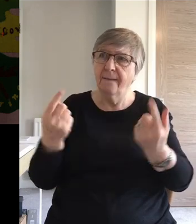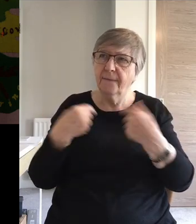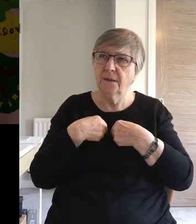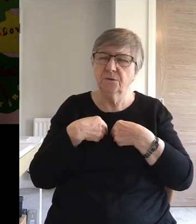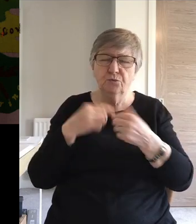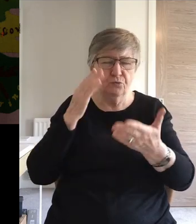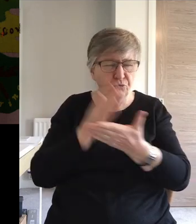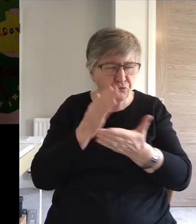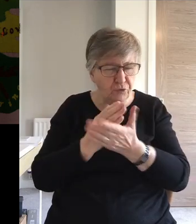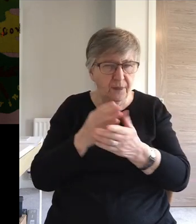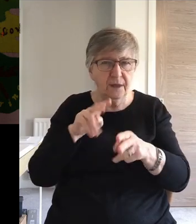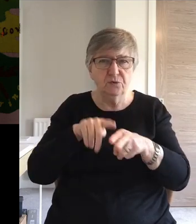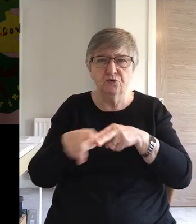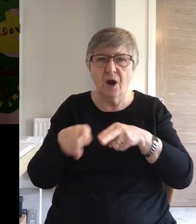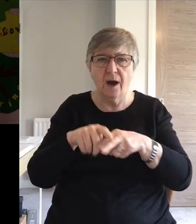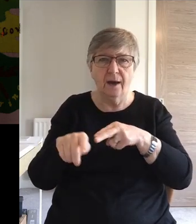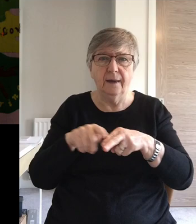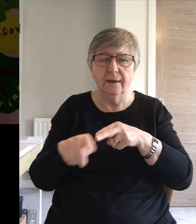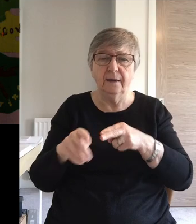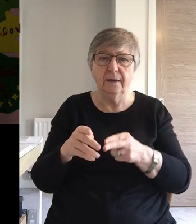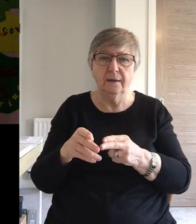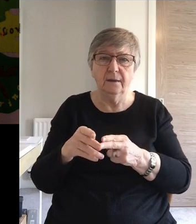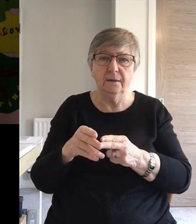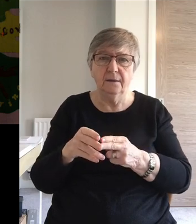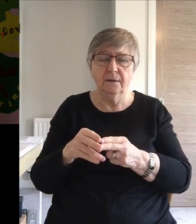Help us to make conscious efforts